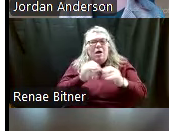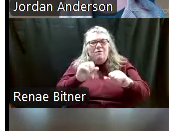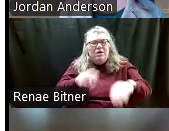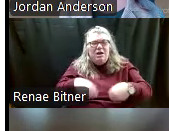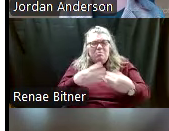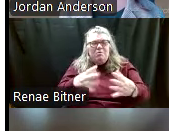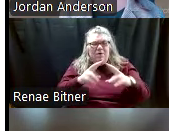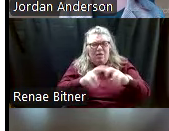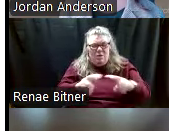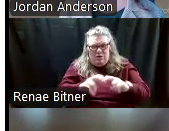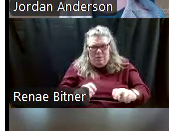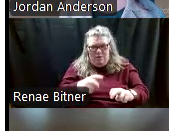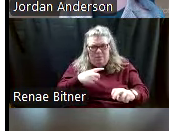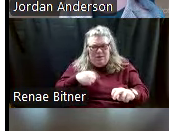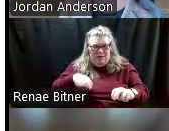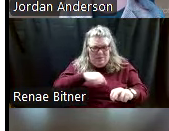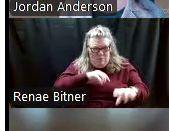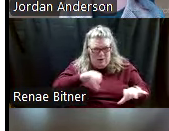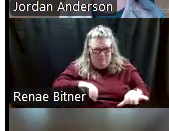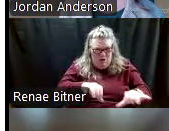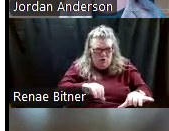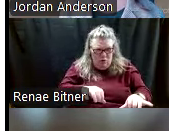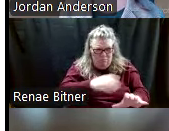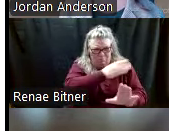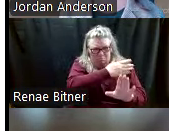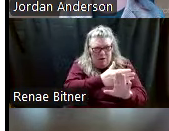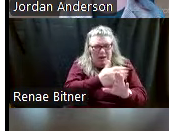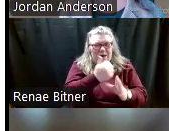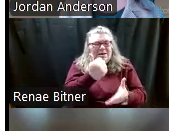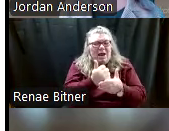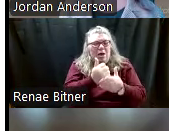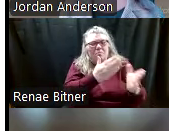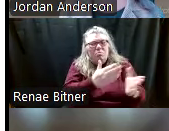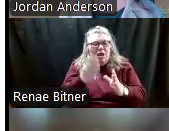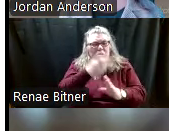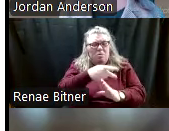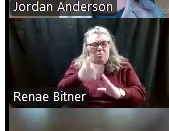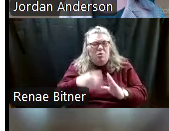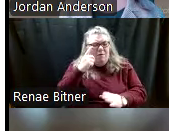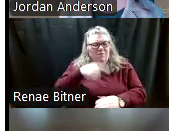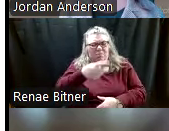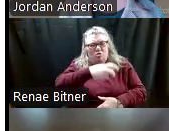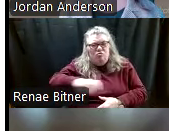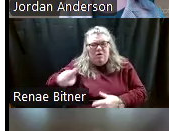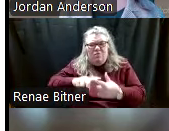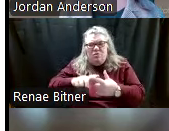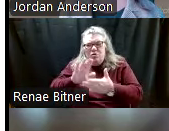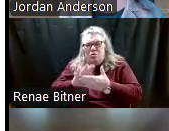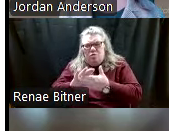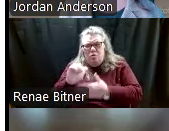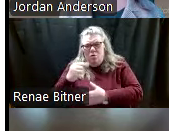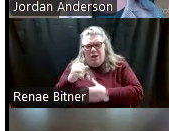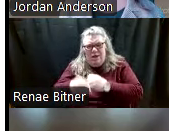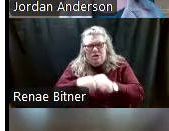those assessments that we have been doing to help program plan for them transitioning into the school age years. We